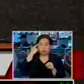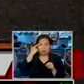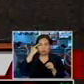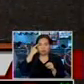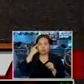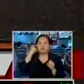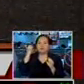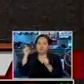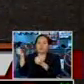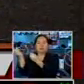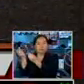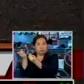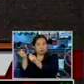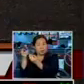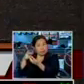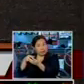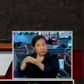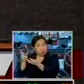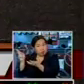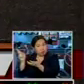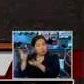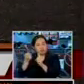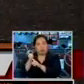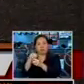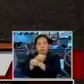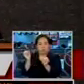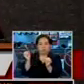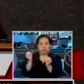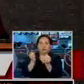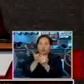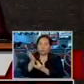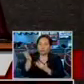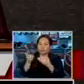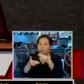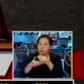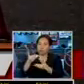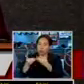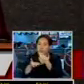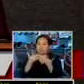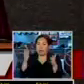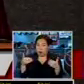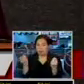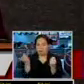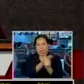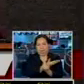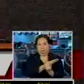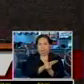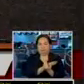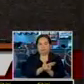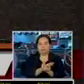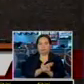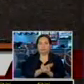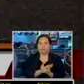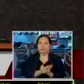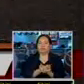may only be removed from office through the process of impeachment. These